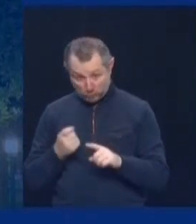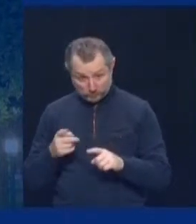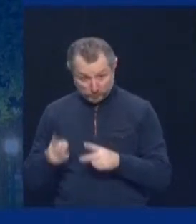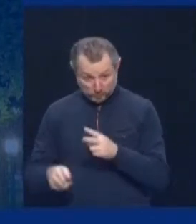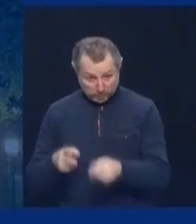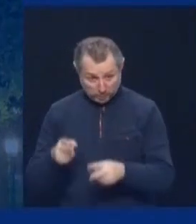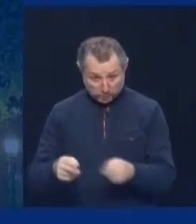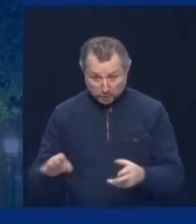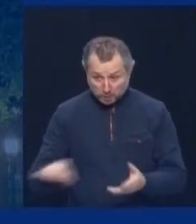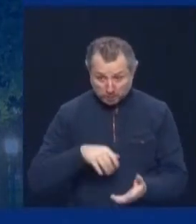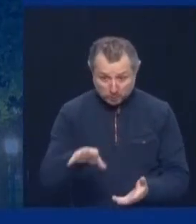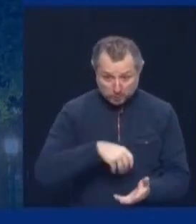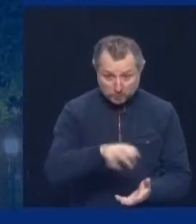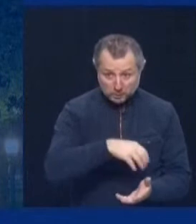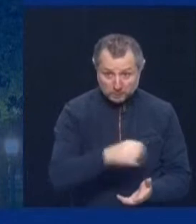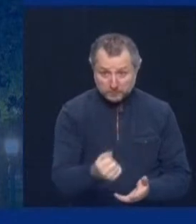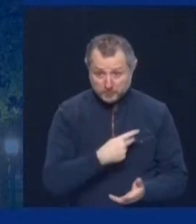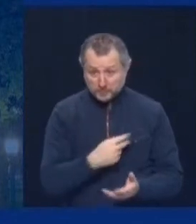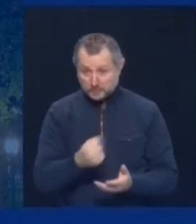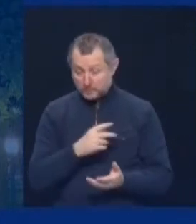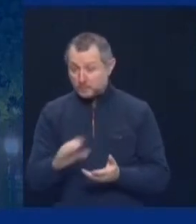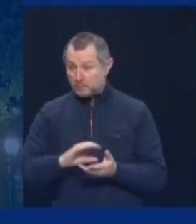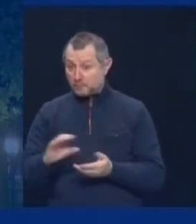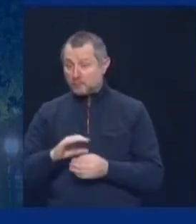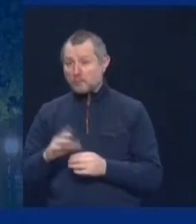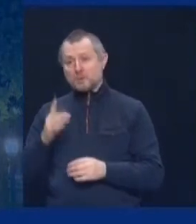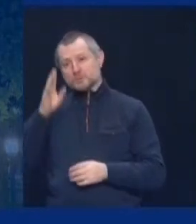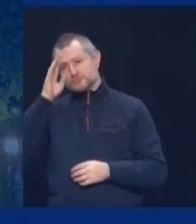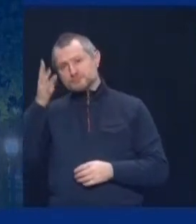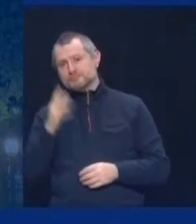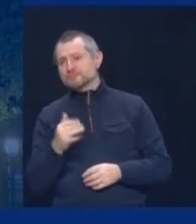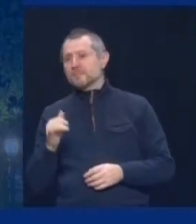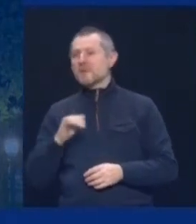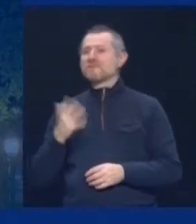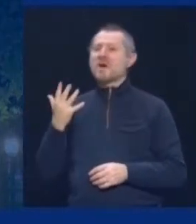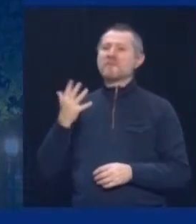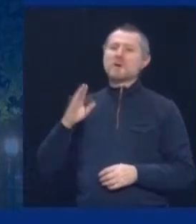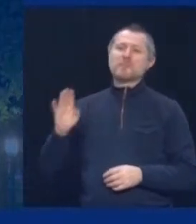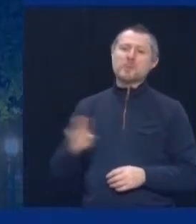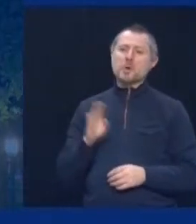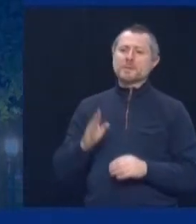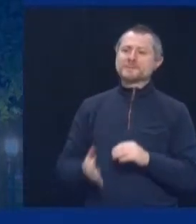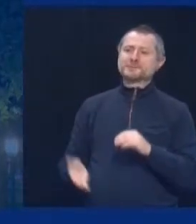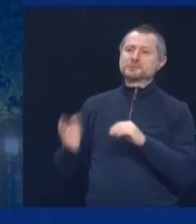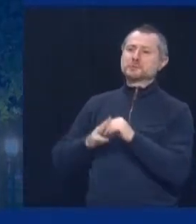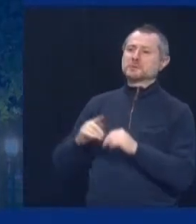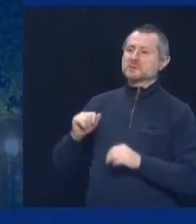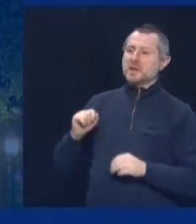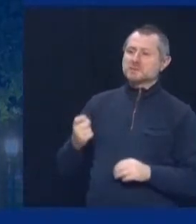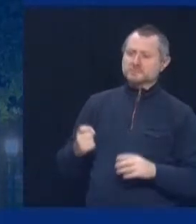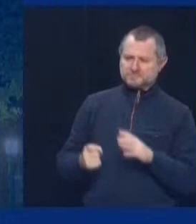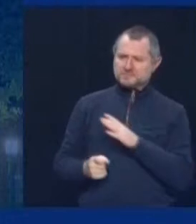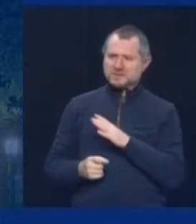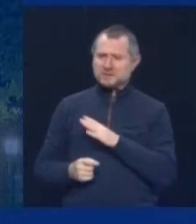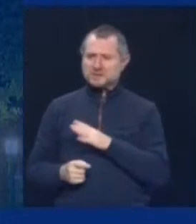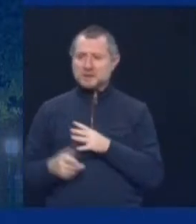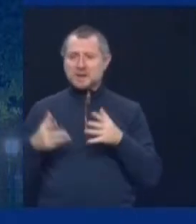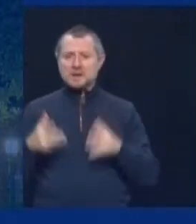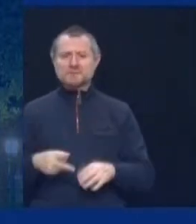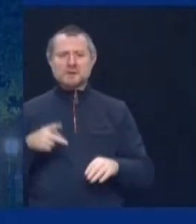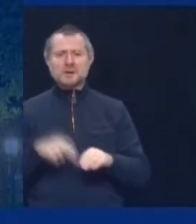billion hole. You want to do $5 billion in taxes? All right. Then we need to cut